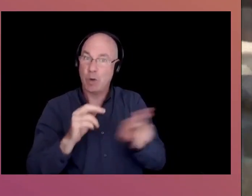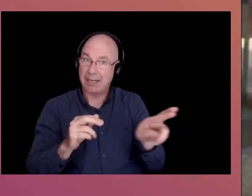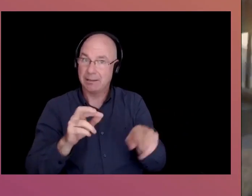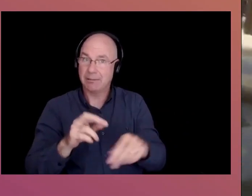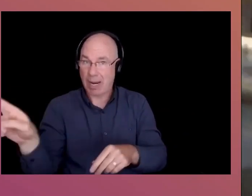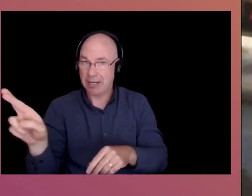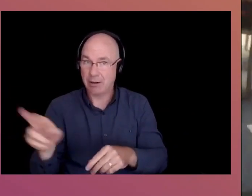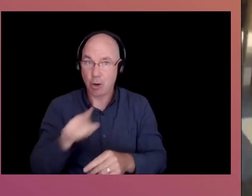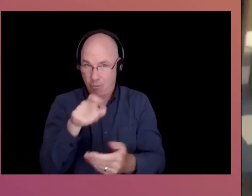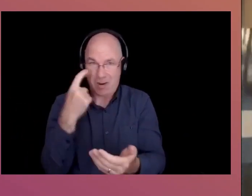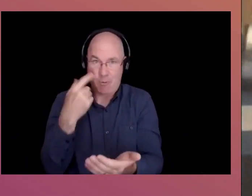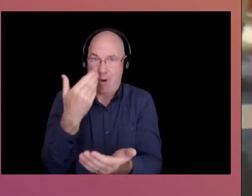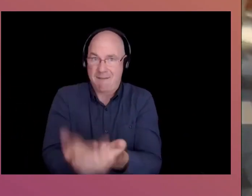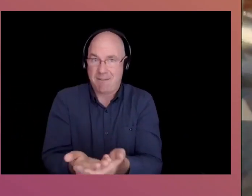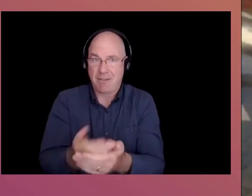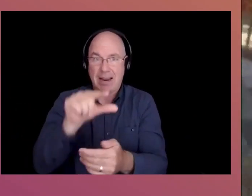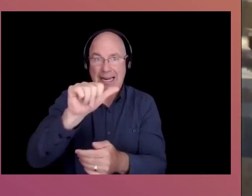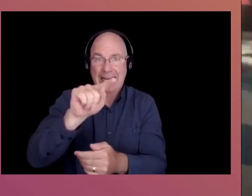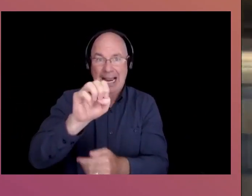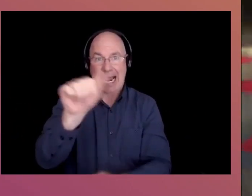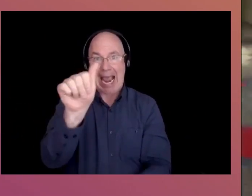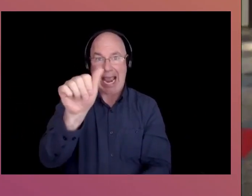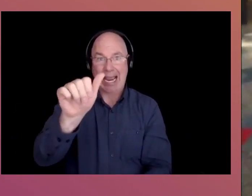You have arrived. Gate A10 is on your right.